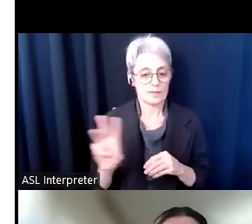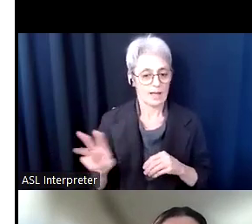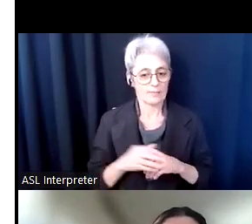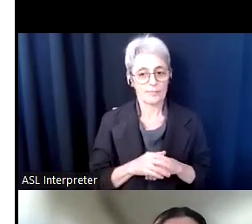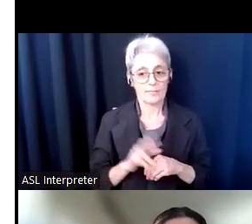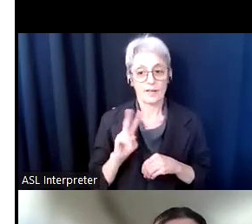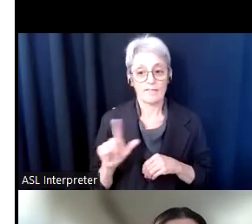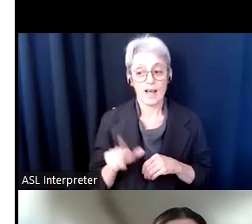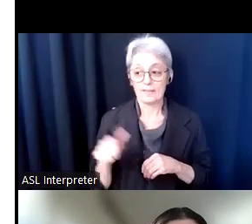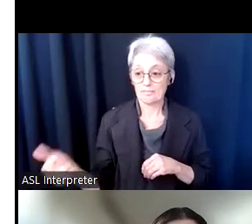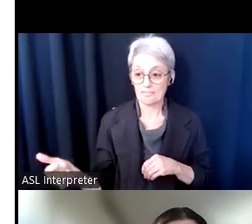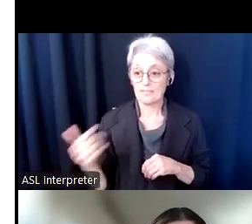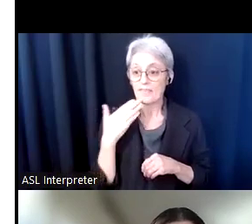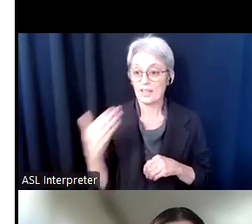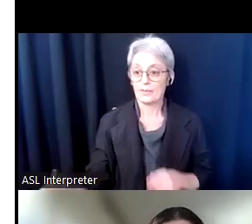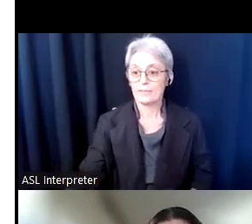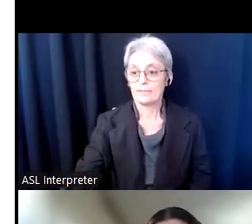over to you. Thank you.